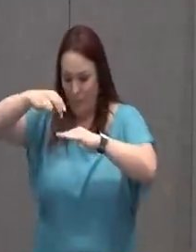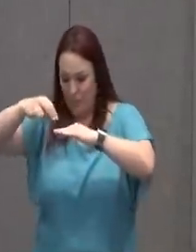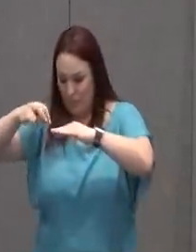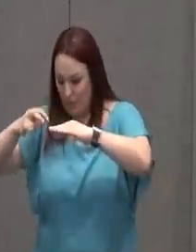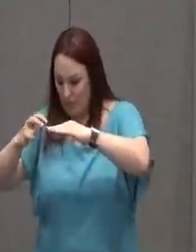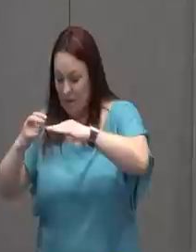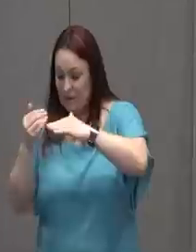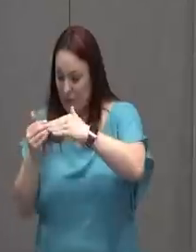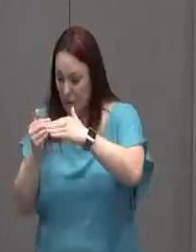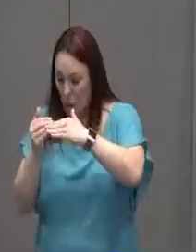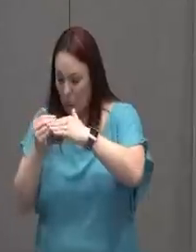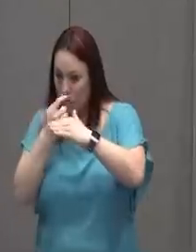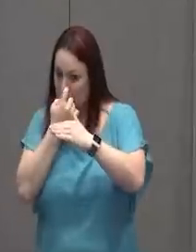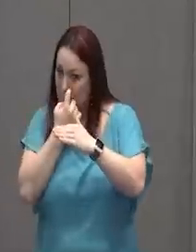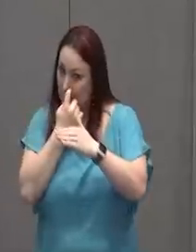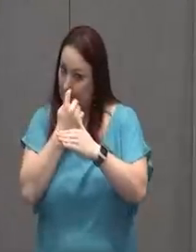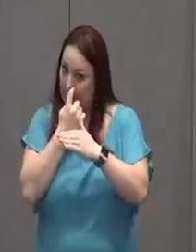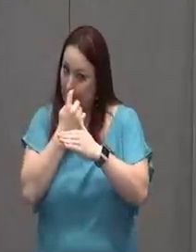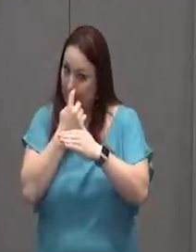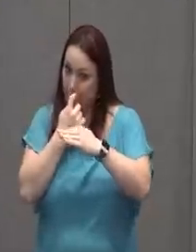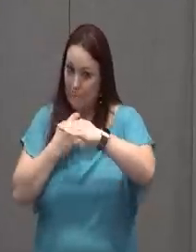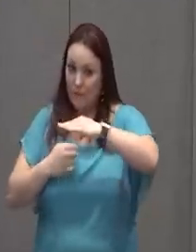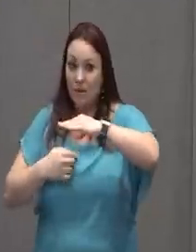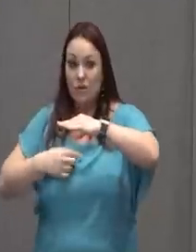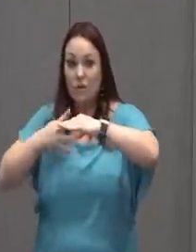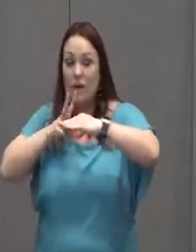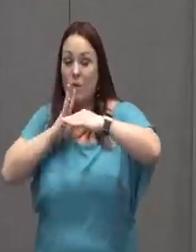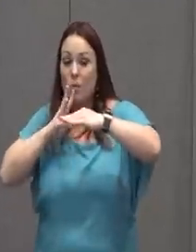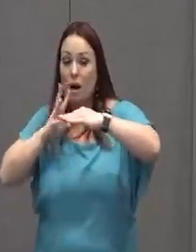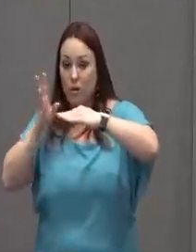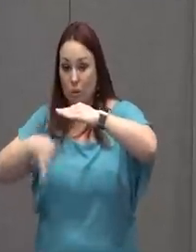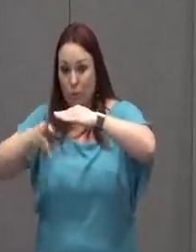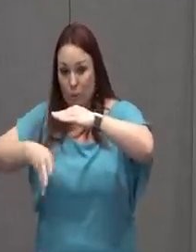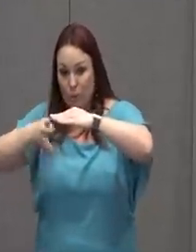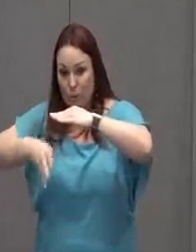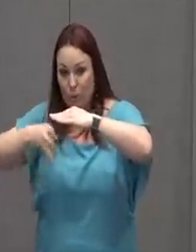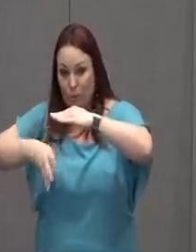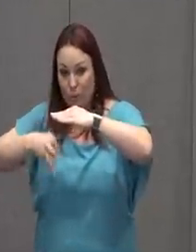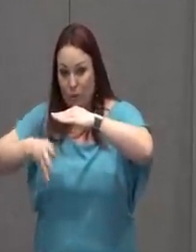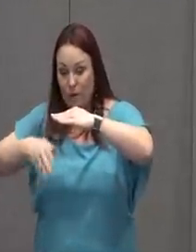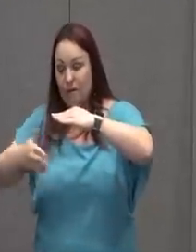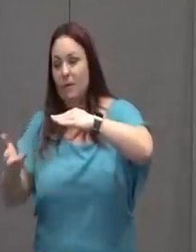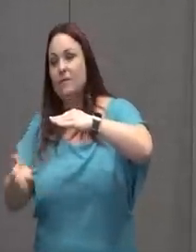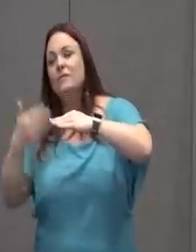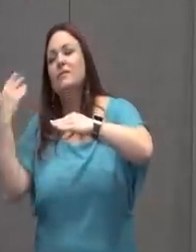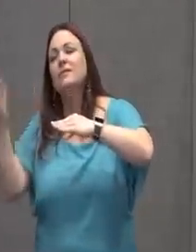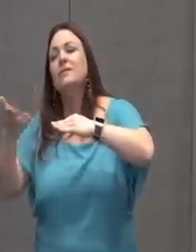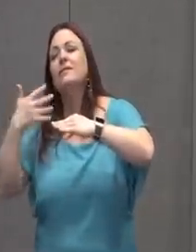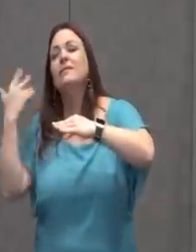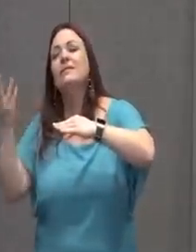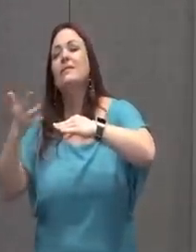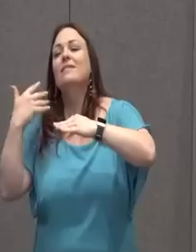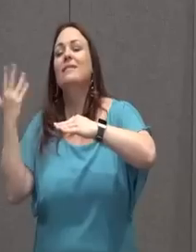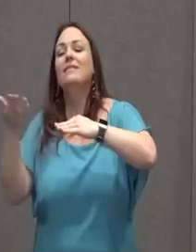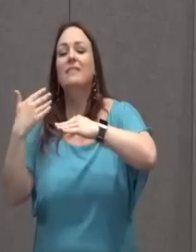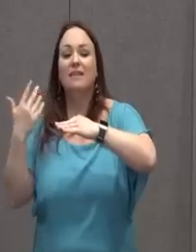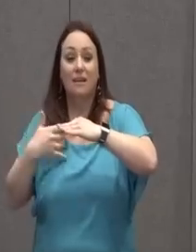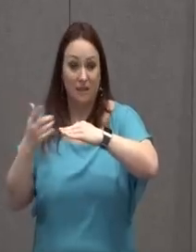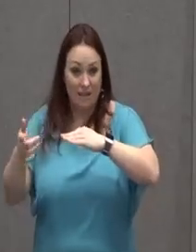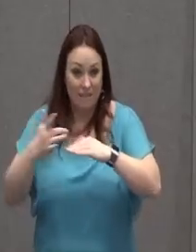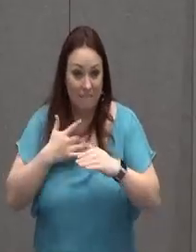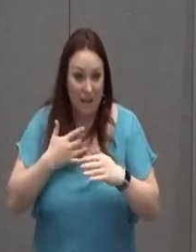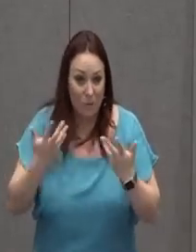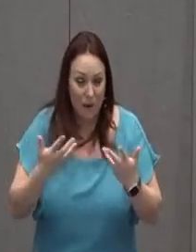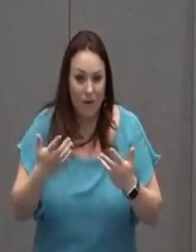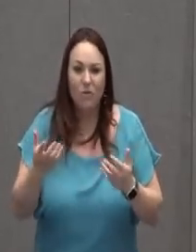got closer to the rushing water, the ants felt a cool spray. Hmm. What do you think that cool